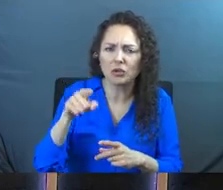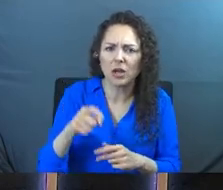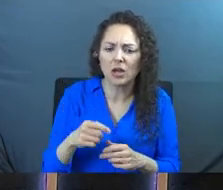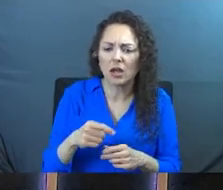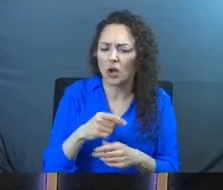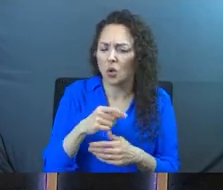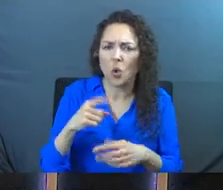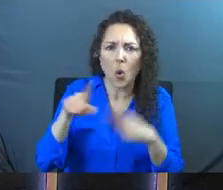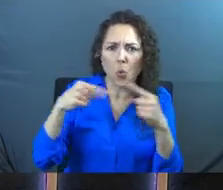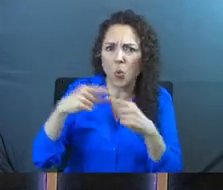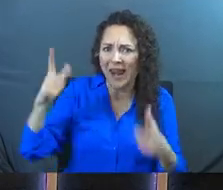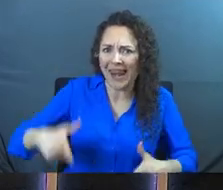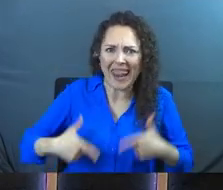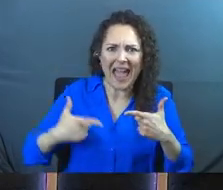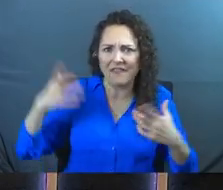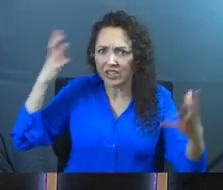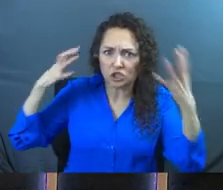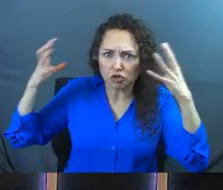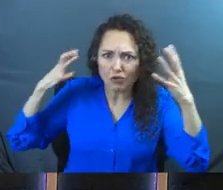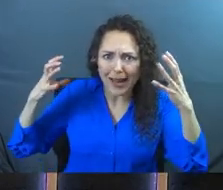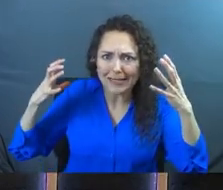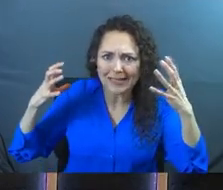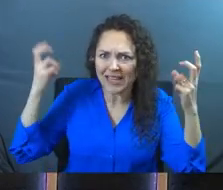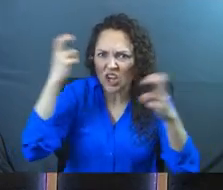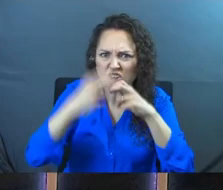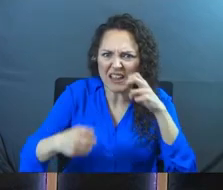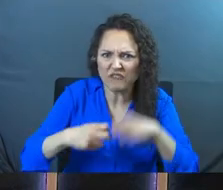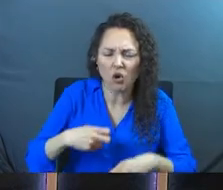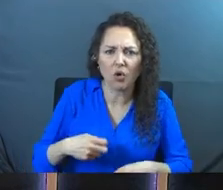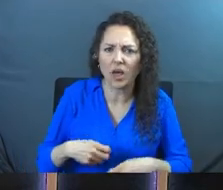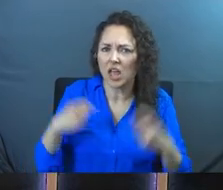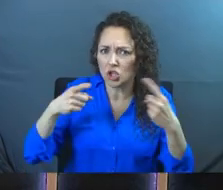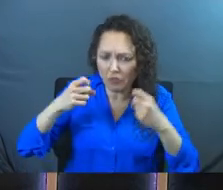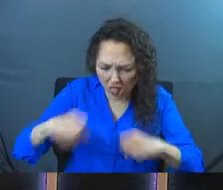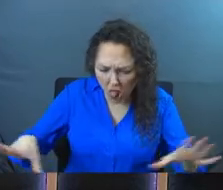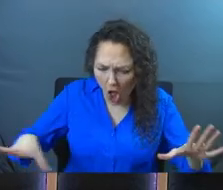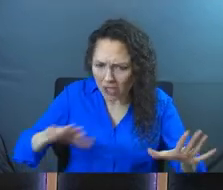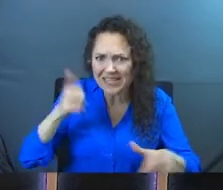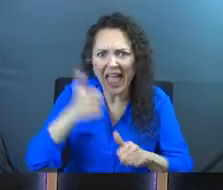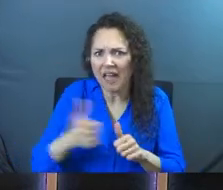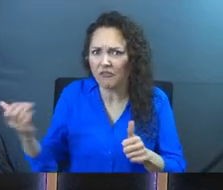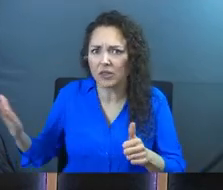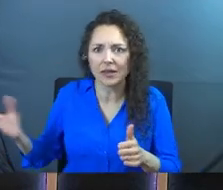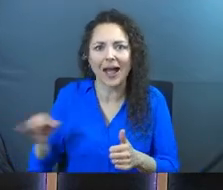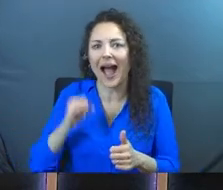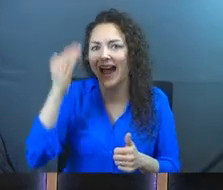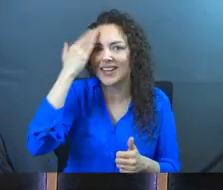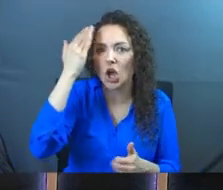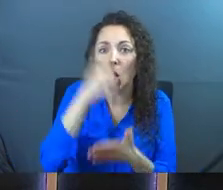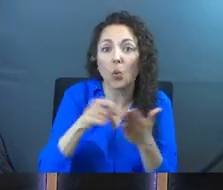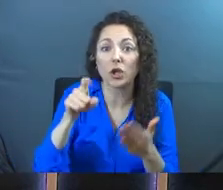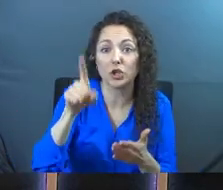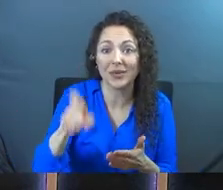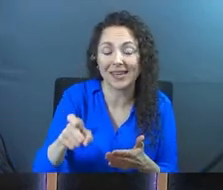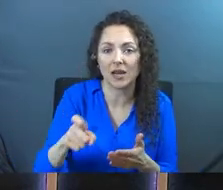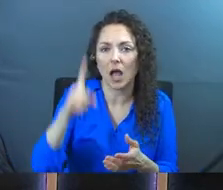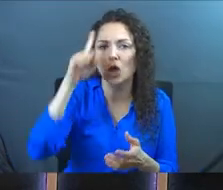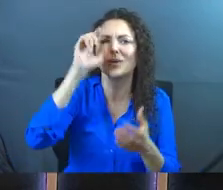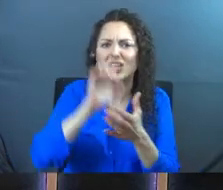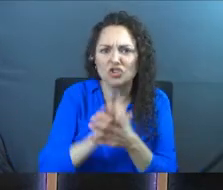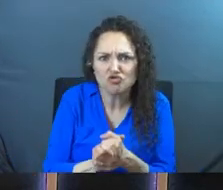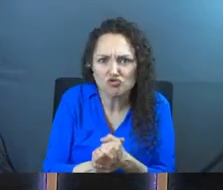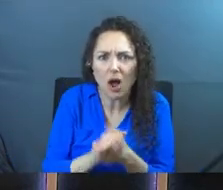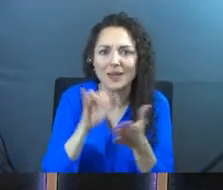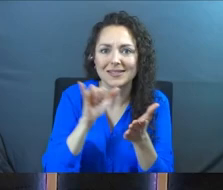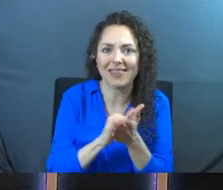life gets crazy and it's difficult and you've lost it all, I'm there for you and I care for you and I know what you need. We can trust that